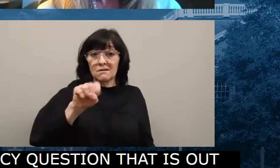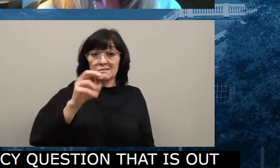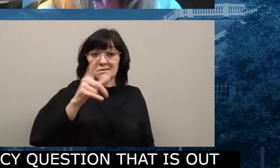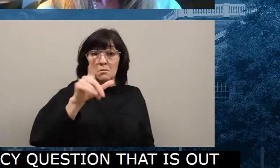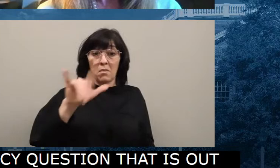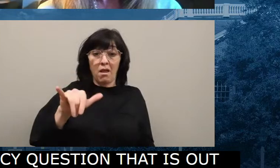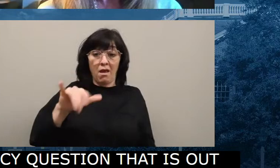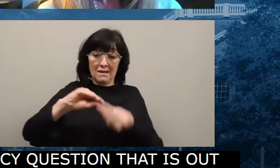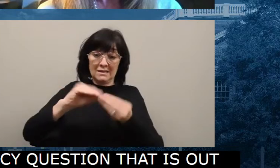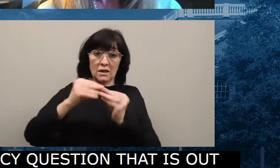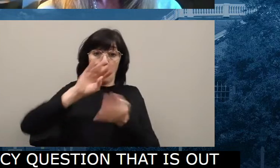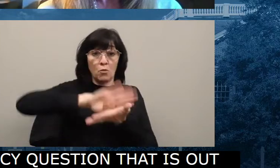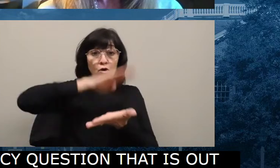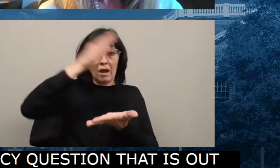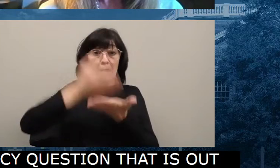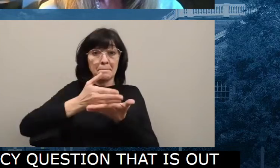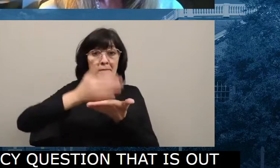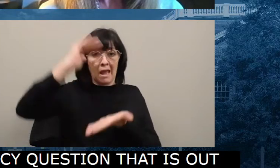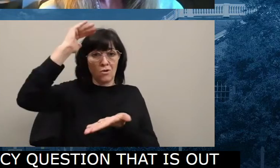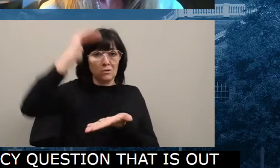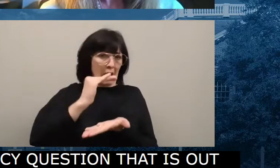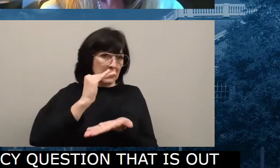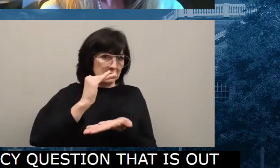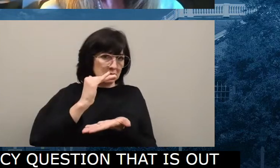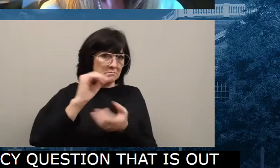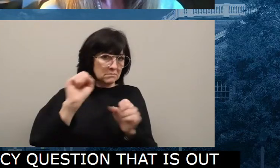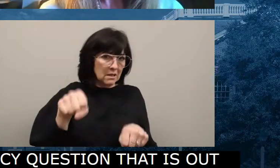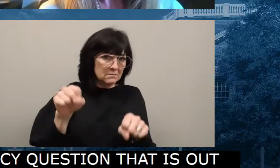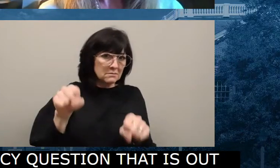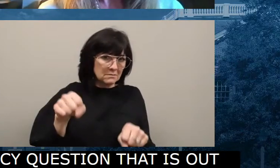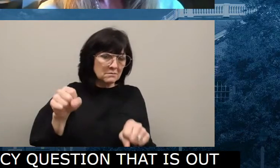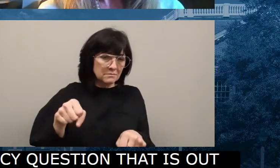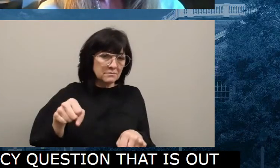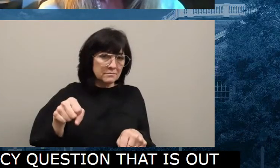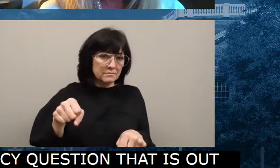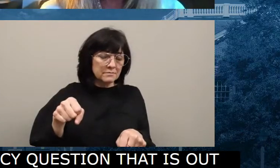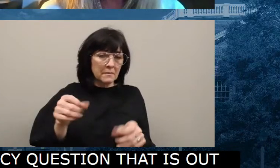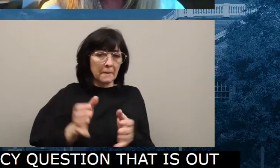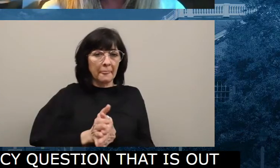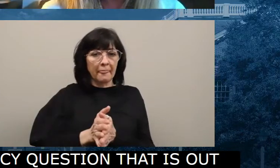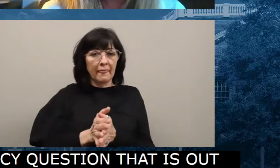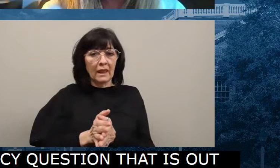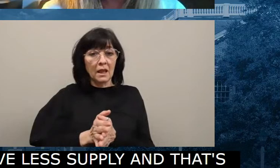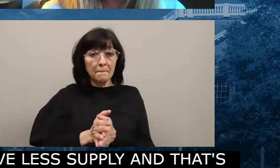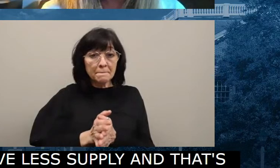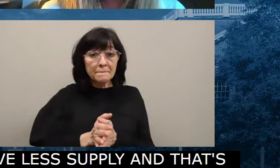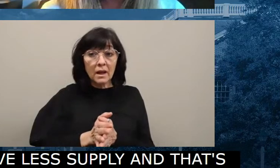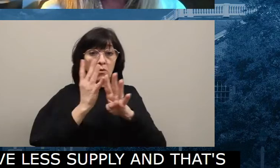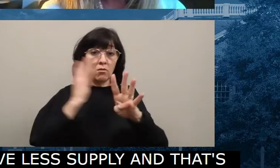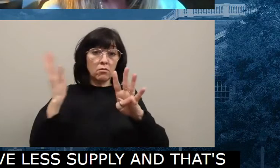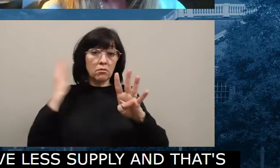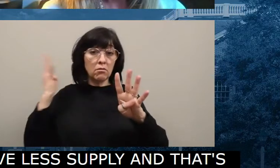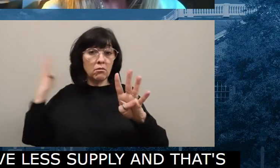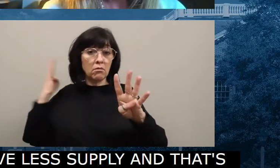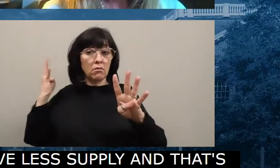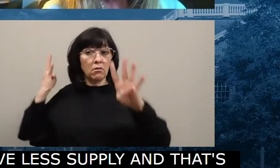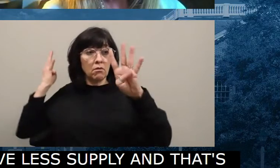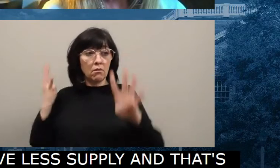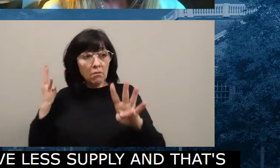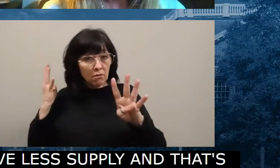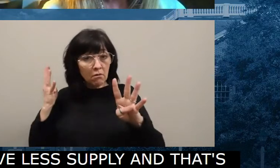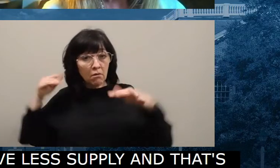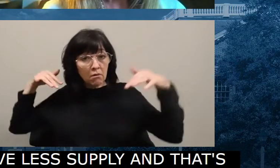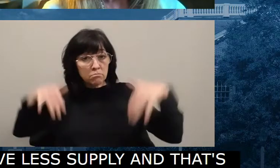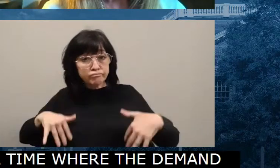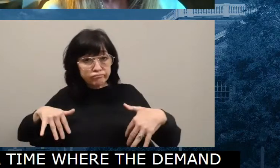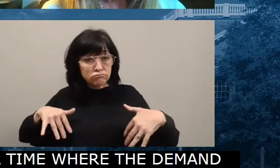but it doesn't come at a time where the demand is as intense and as